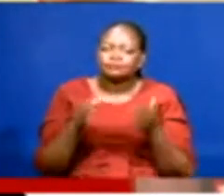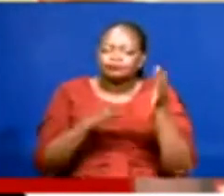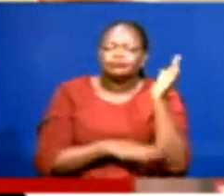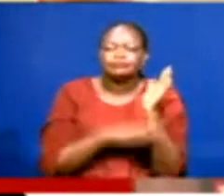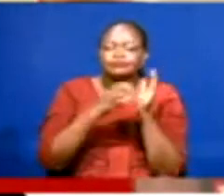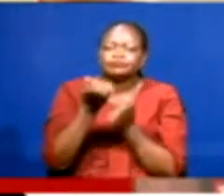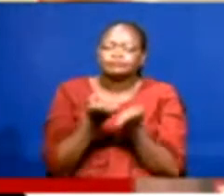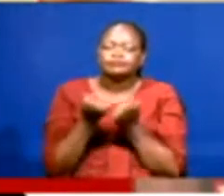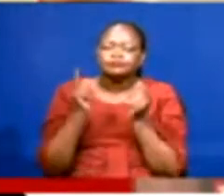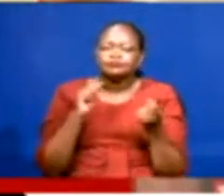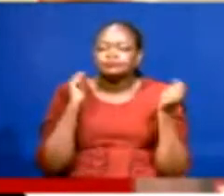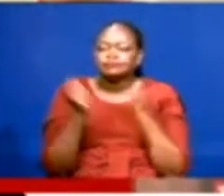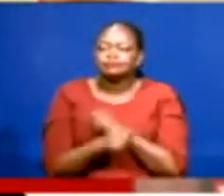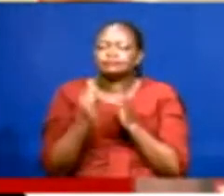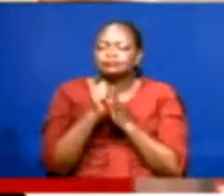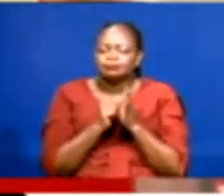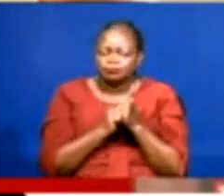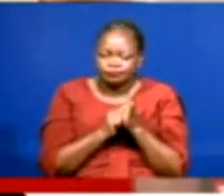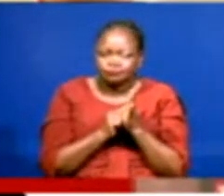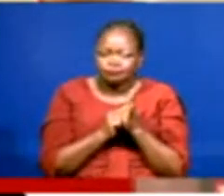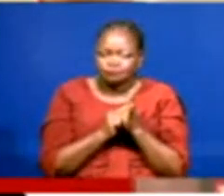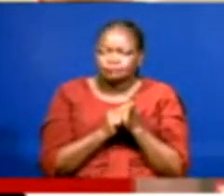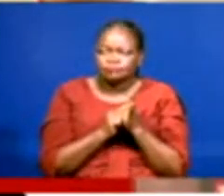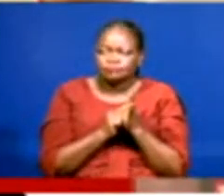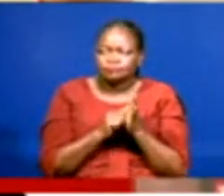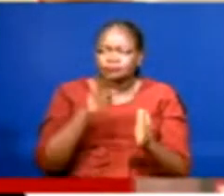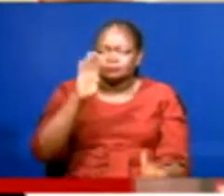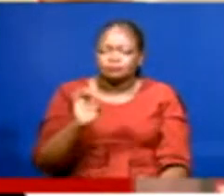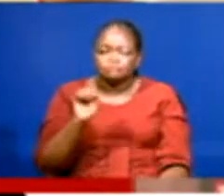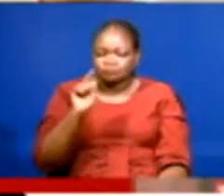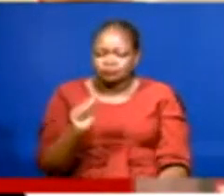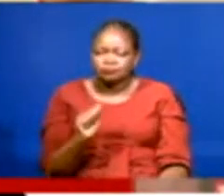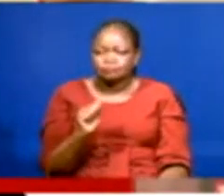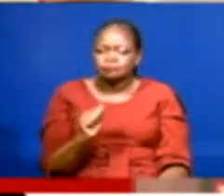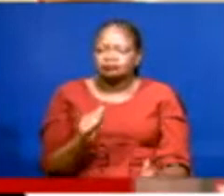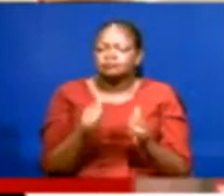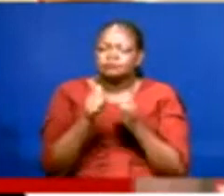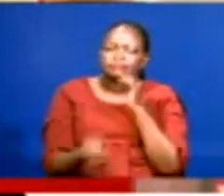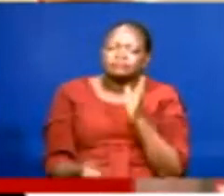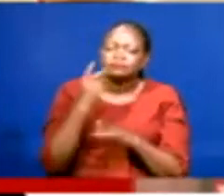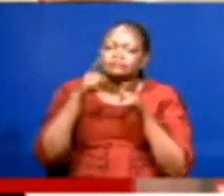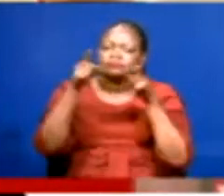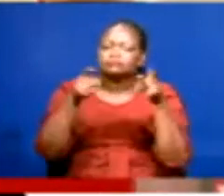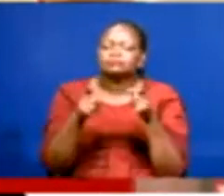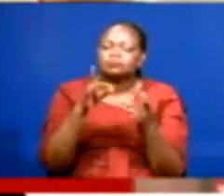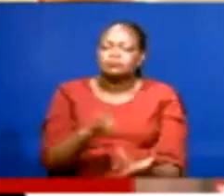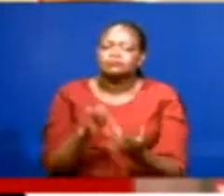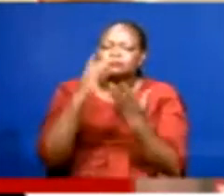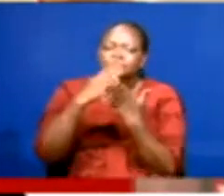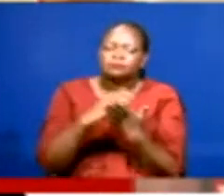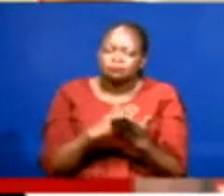economic transformation agenda, into brackets better, which set out the administration's priority